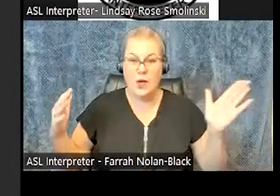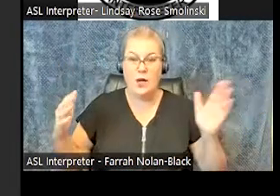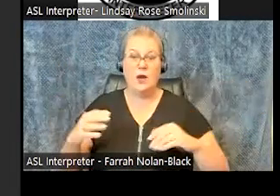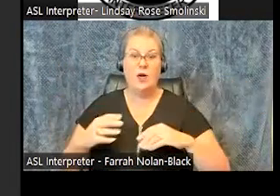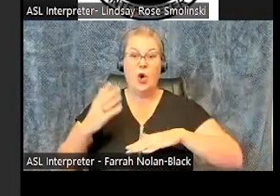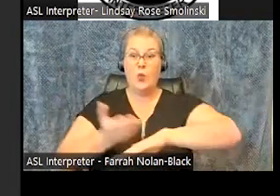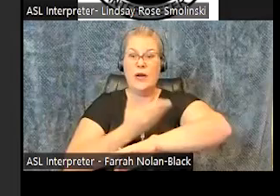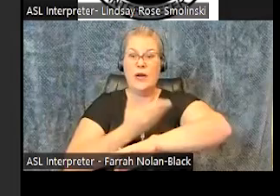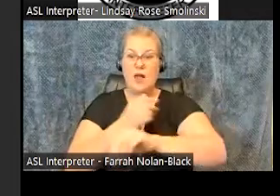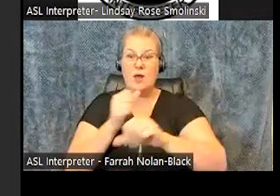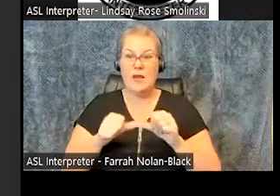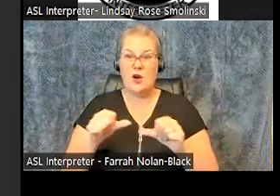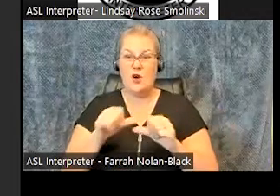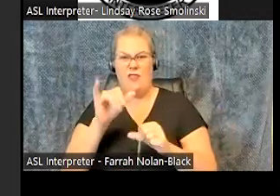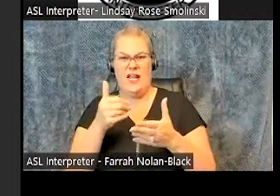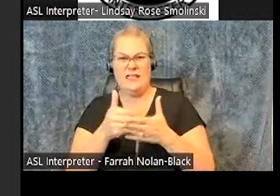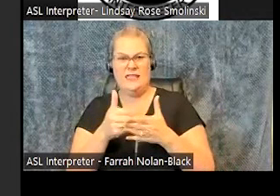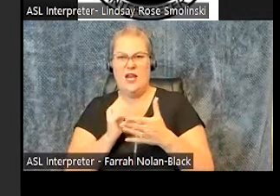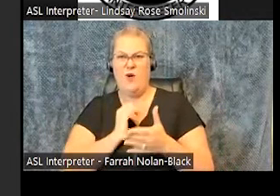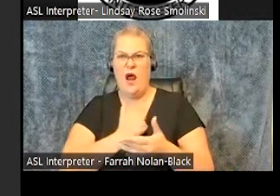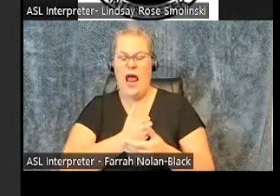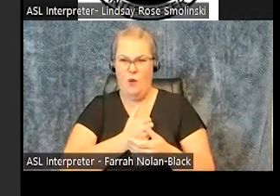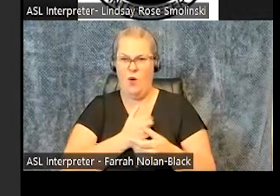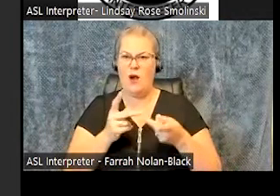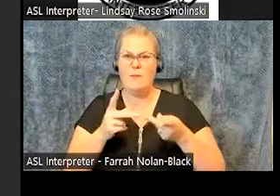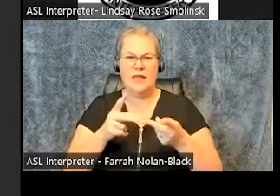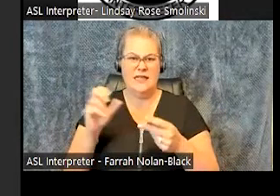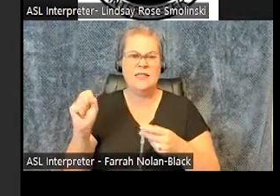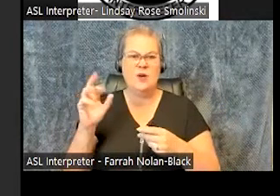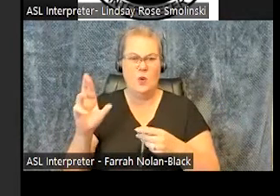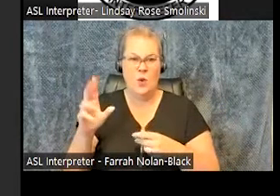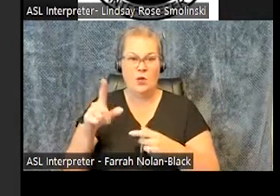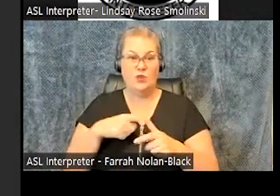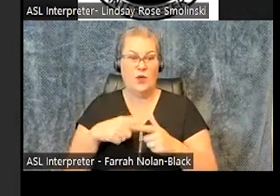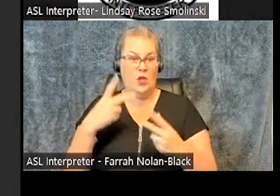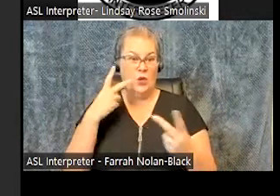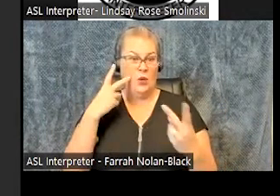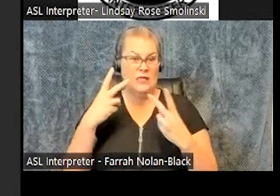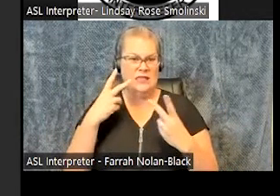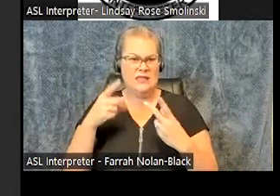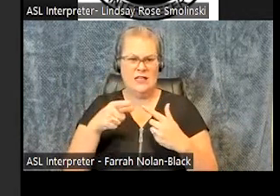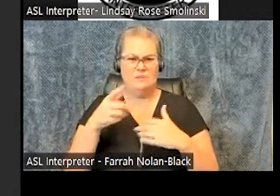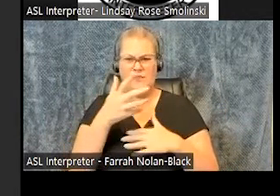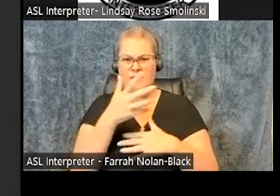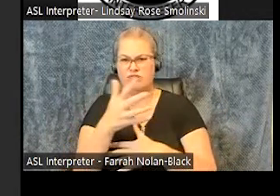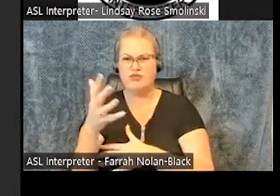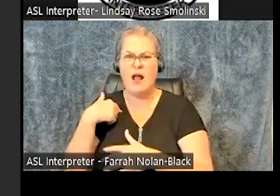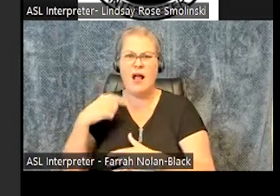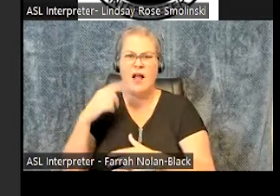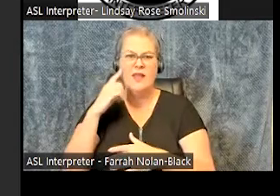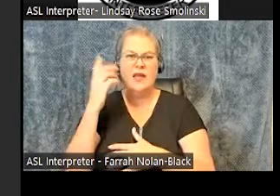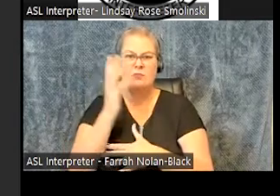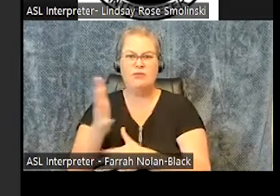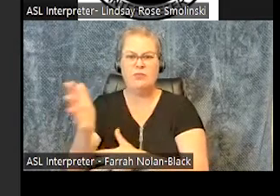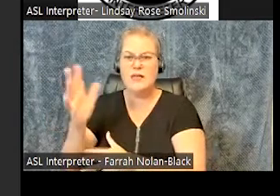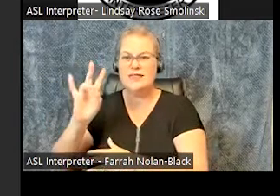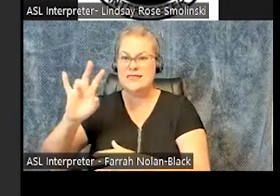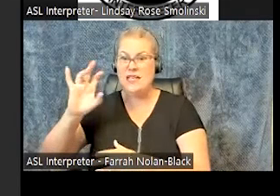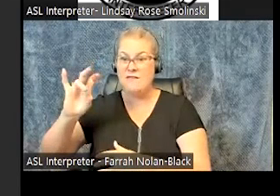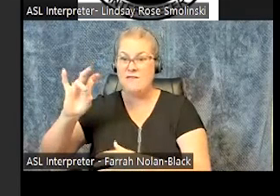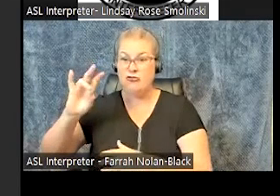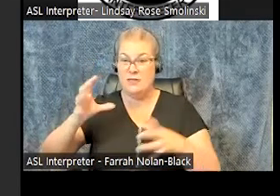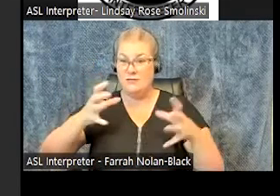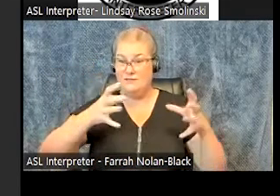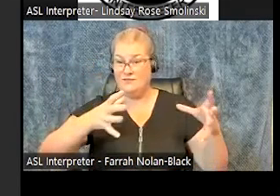our showroom in San Ramon, and you can see basically excavators going through. I think they took down about 700 logs at this site. Still